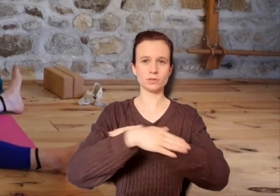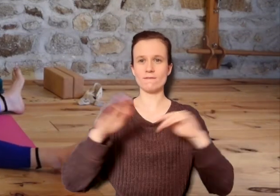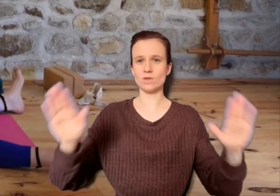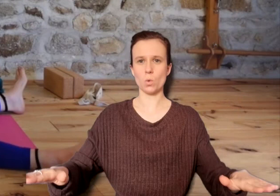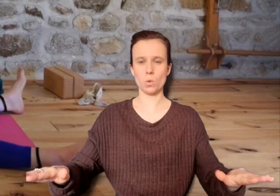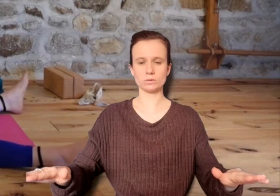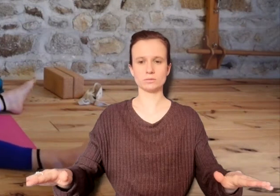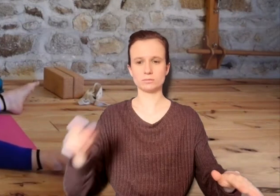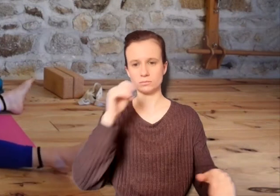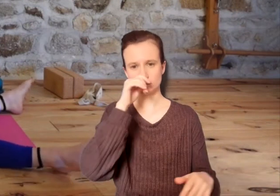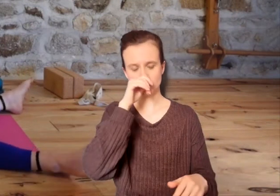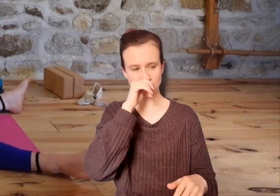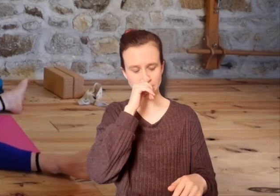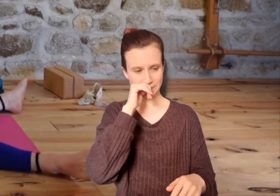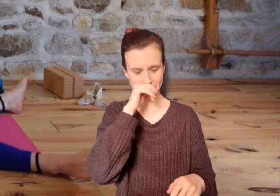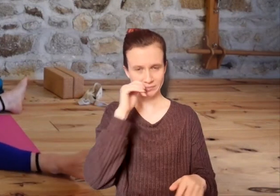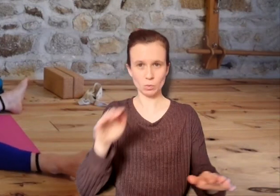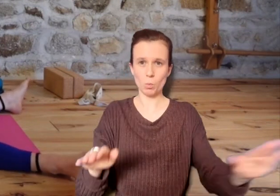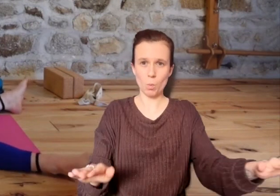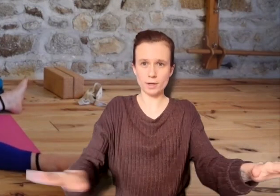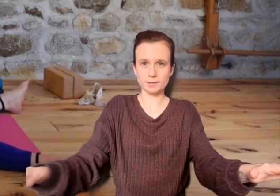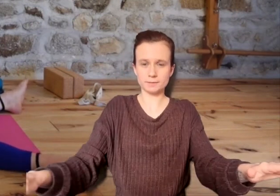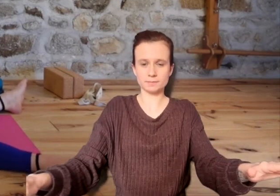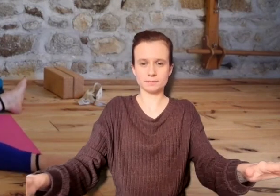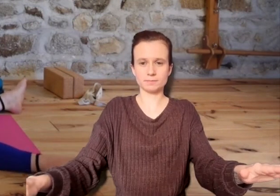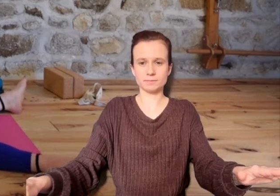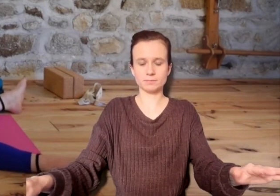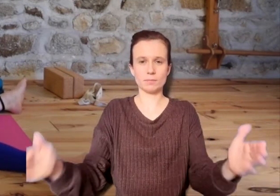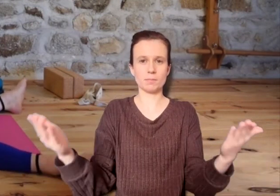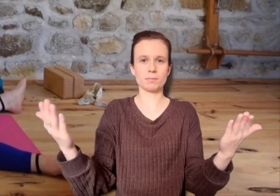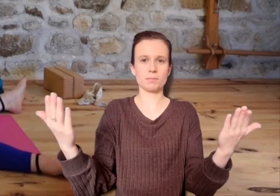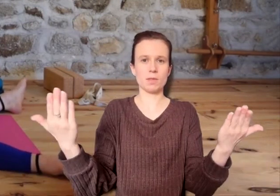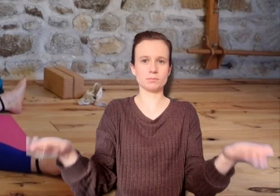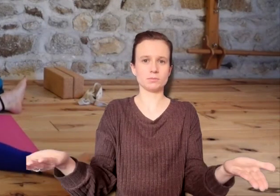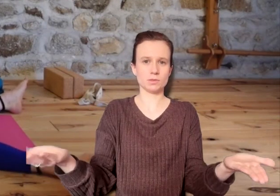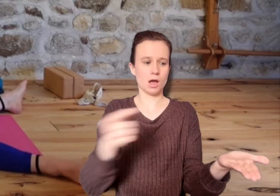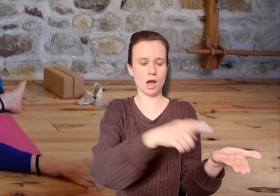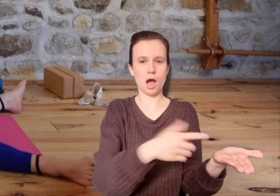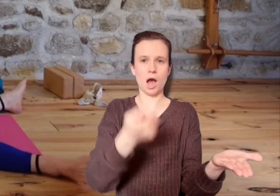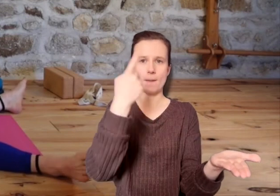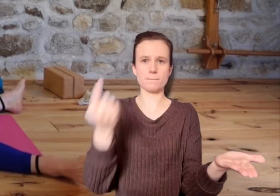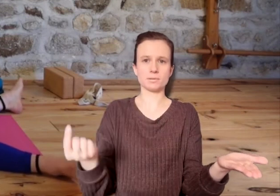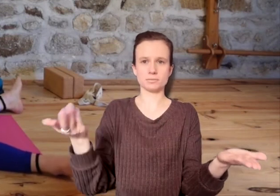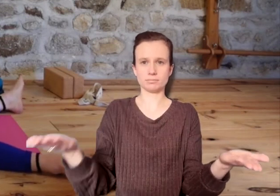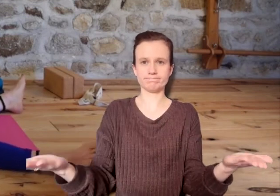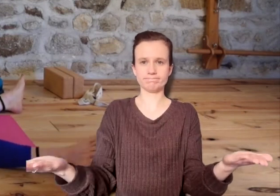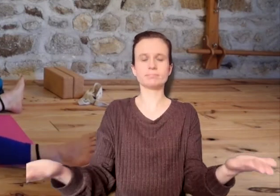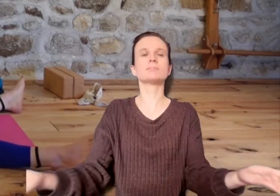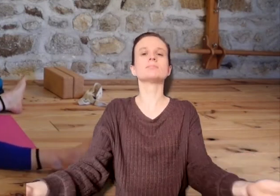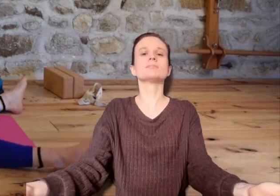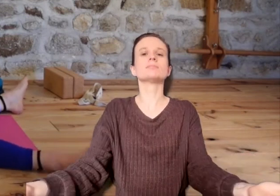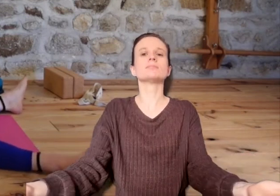You're going to place your arms on the floor. Again, hands are just slightly wider than the mat. Palms up, feet falling out to the side. This